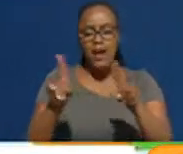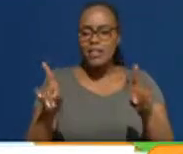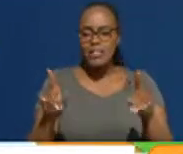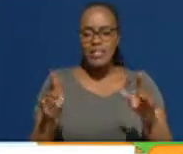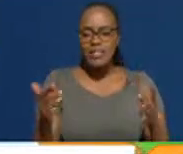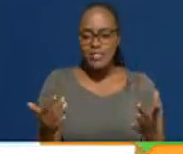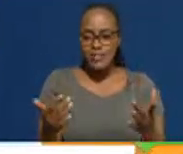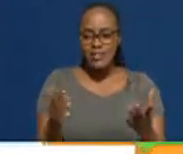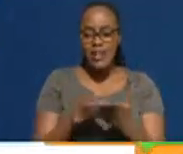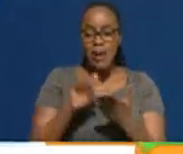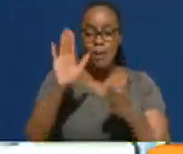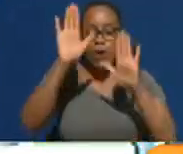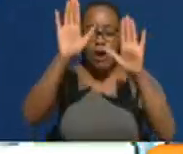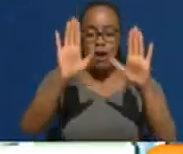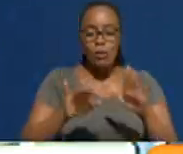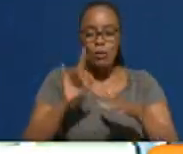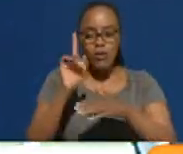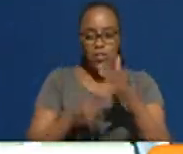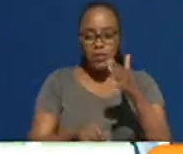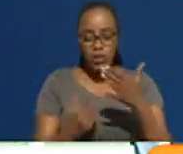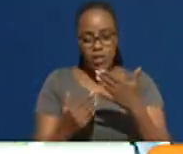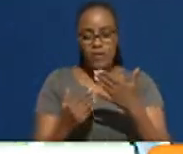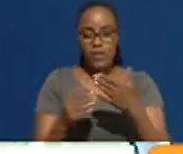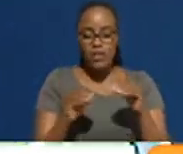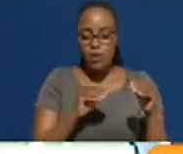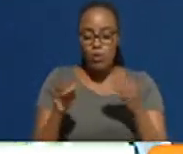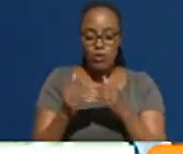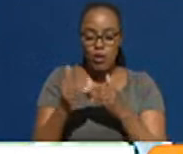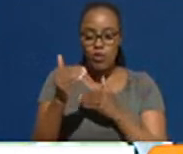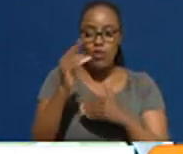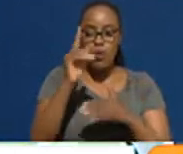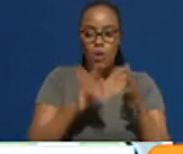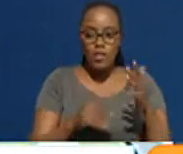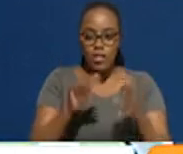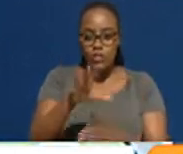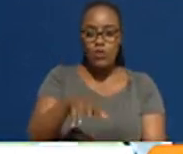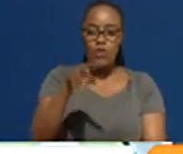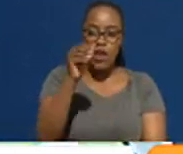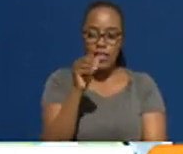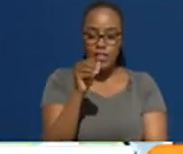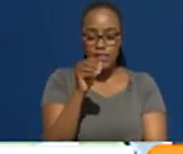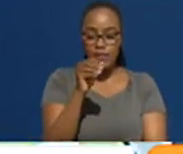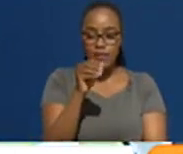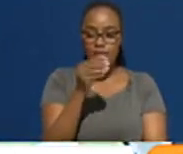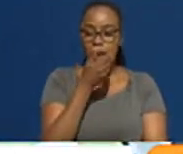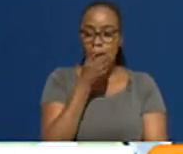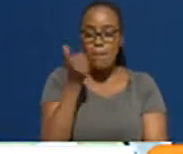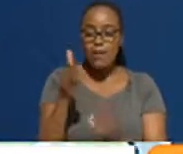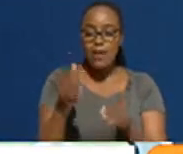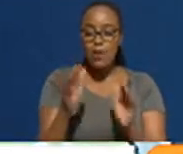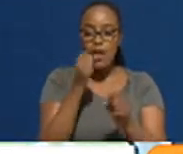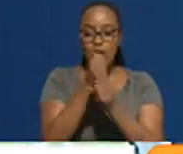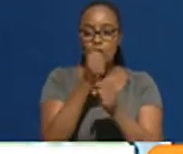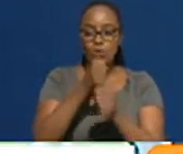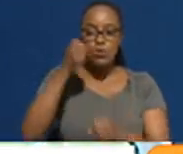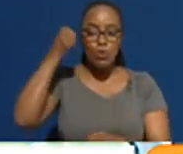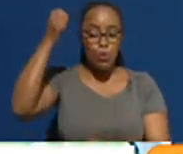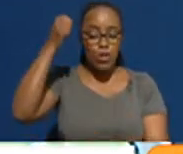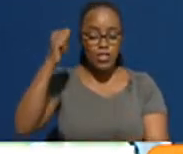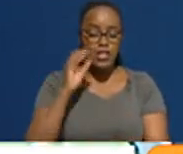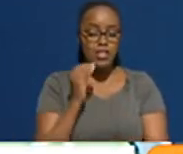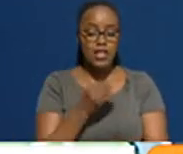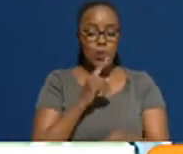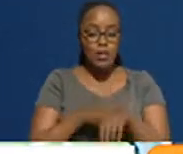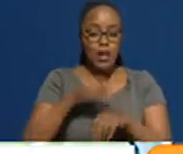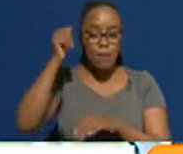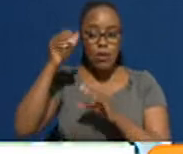more importantly, moving forward is to find a better way of doing our politics. When